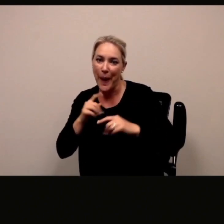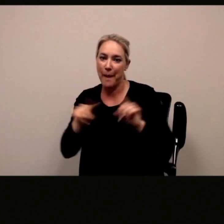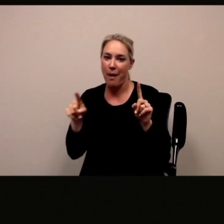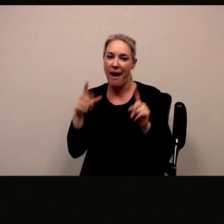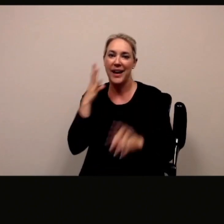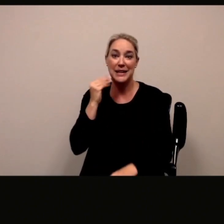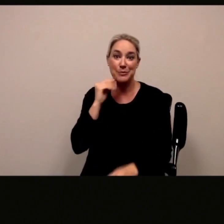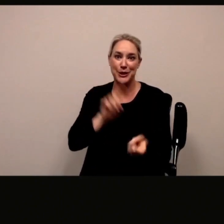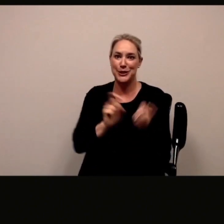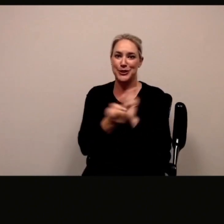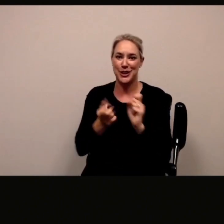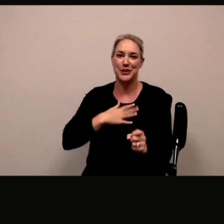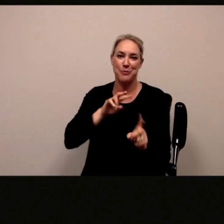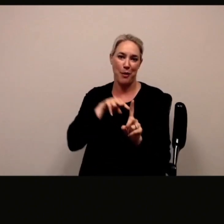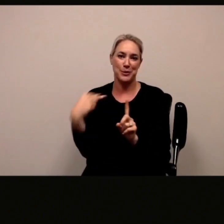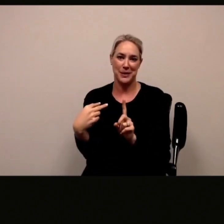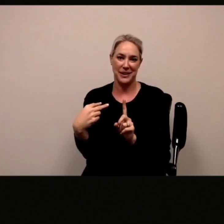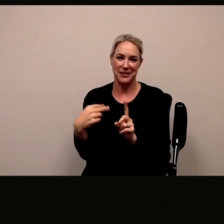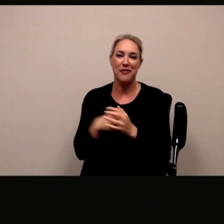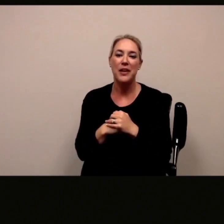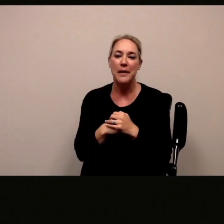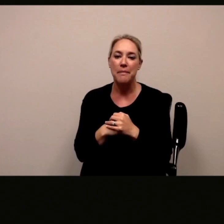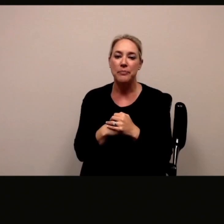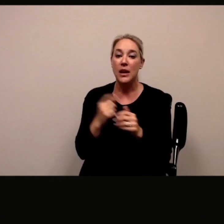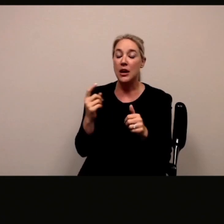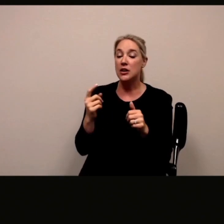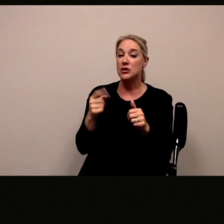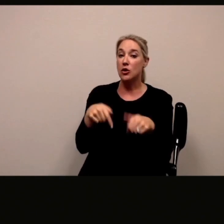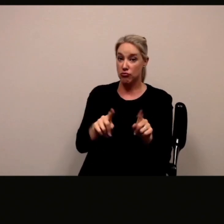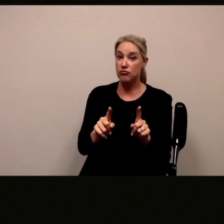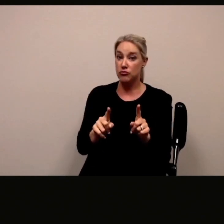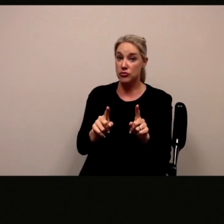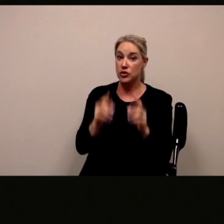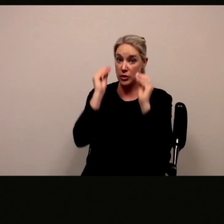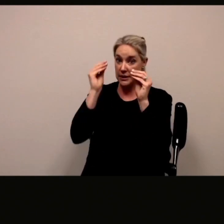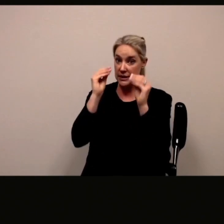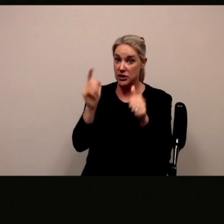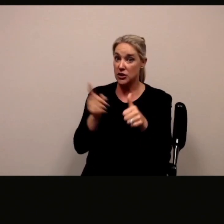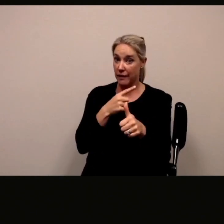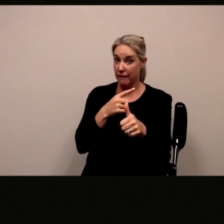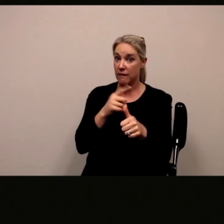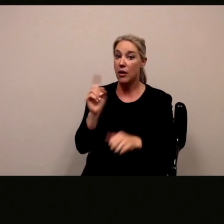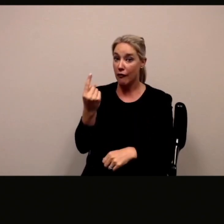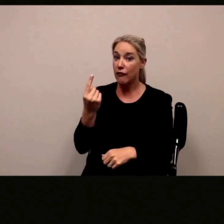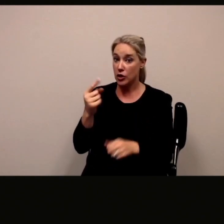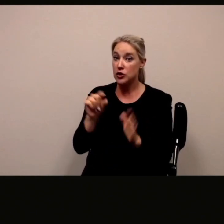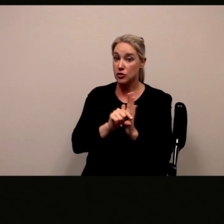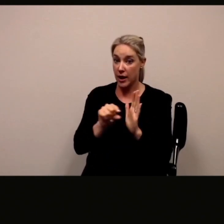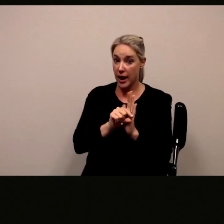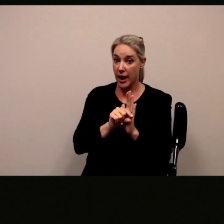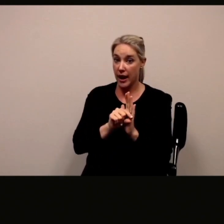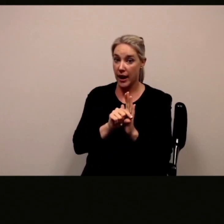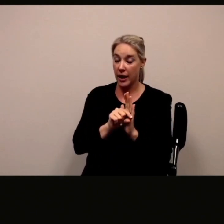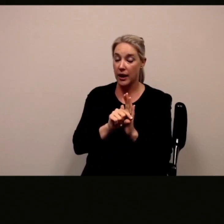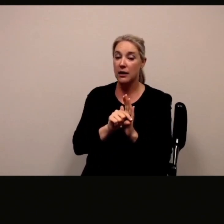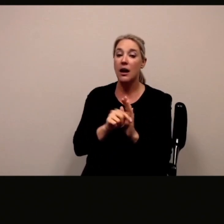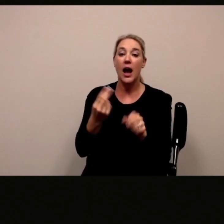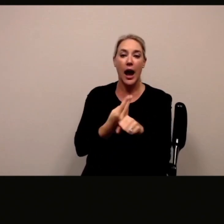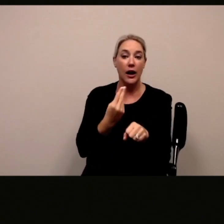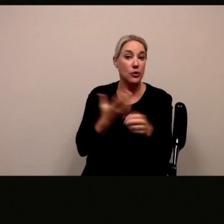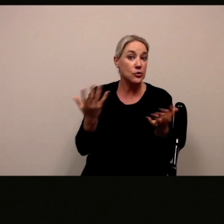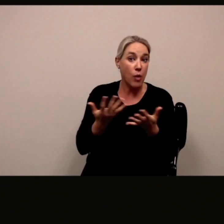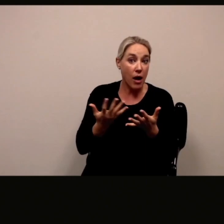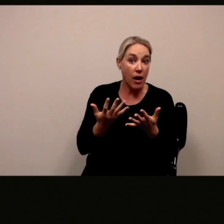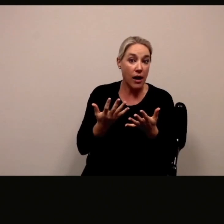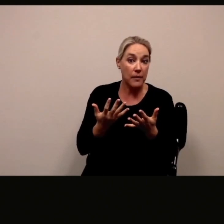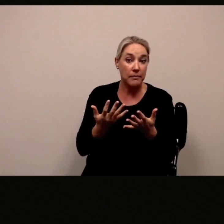But one of the things that I did with 1st grade was when I taught them computer science, guess what I used? Because I was in an area where we couldn't afford anything. I taught them computer